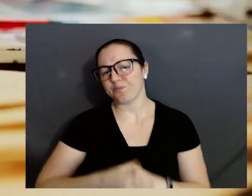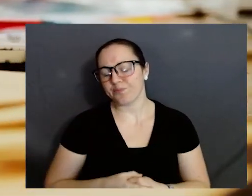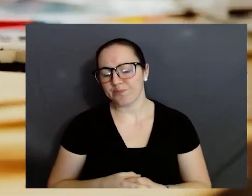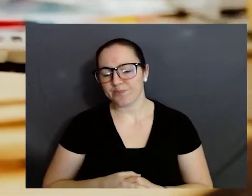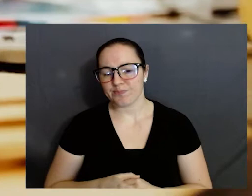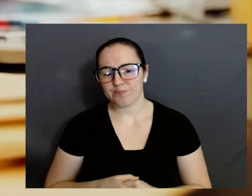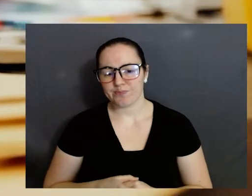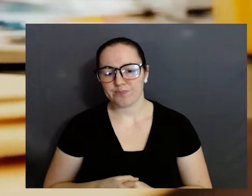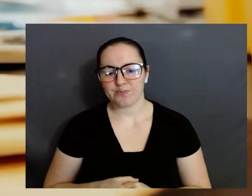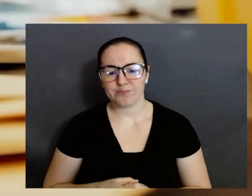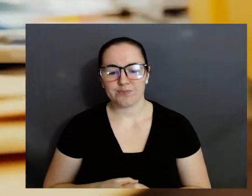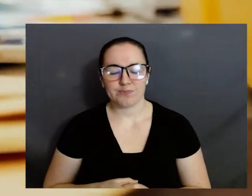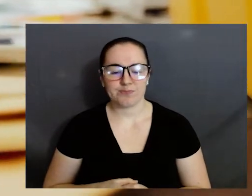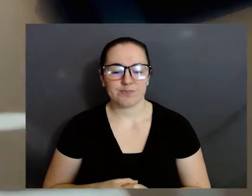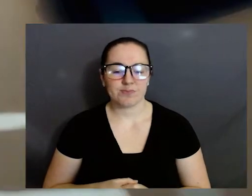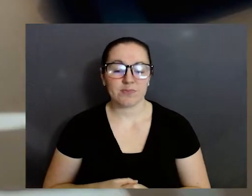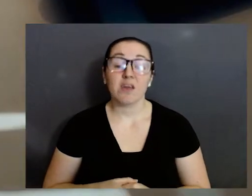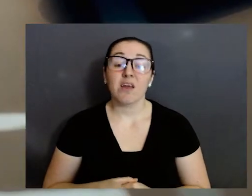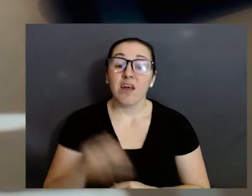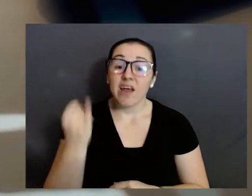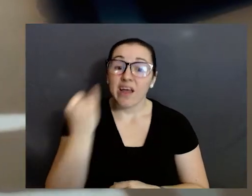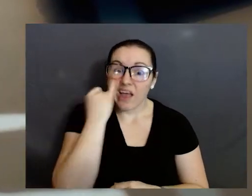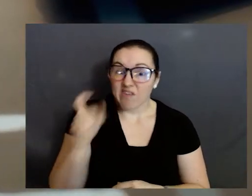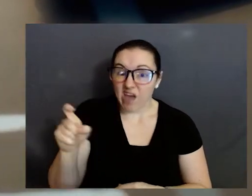thrown away.